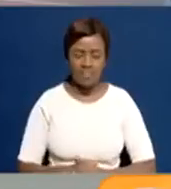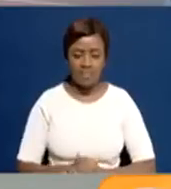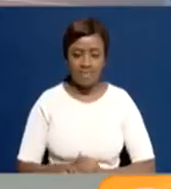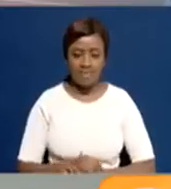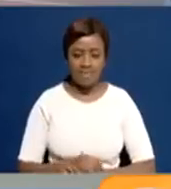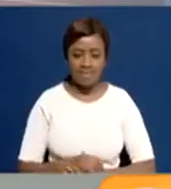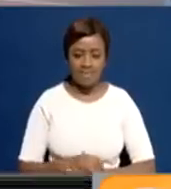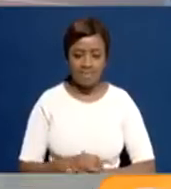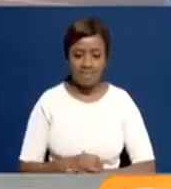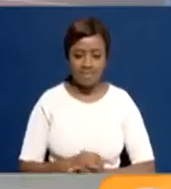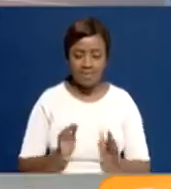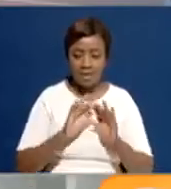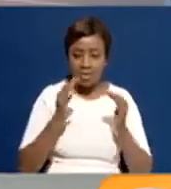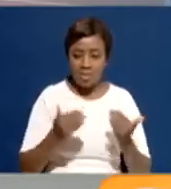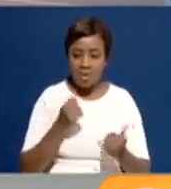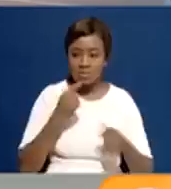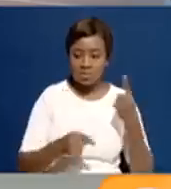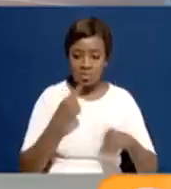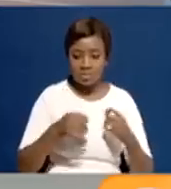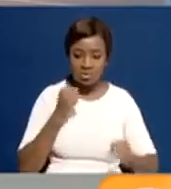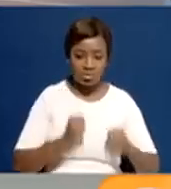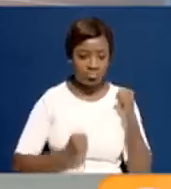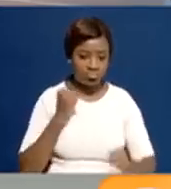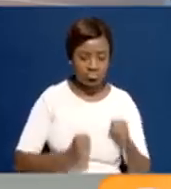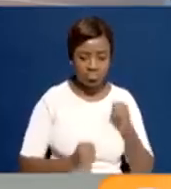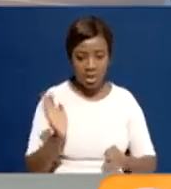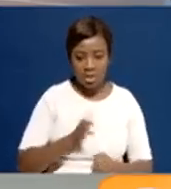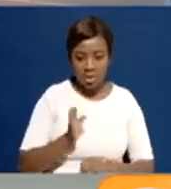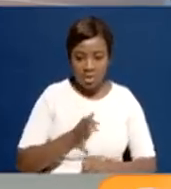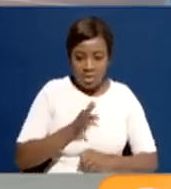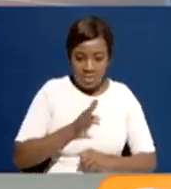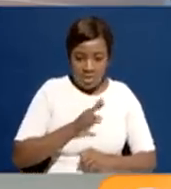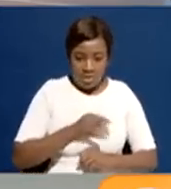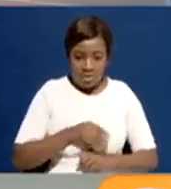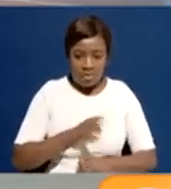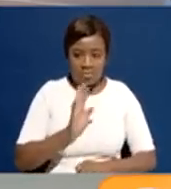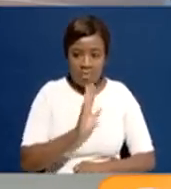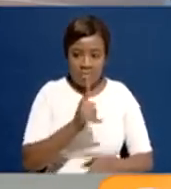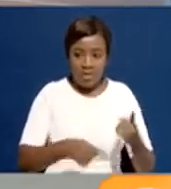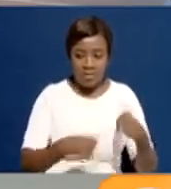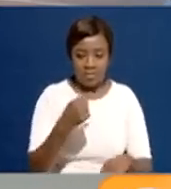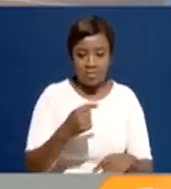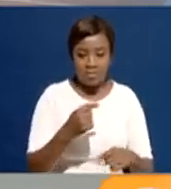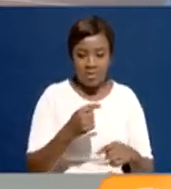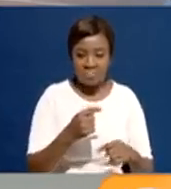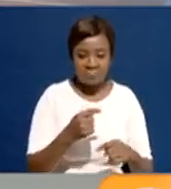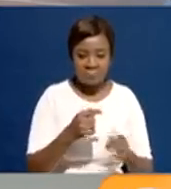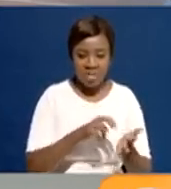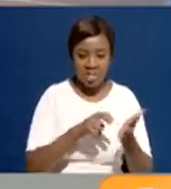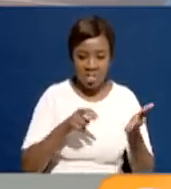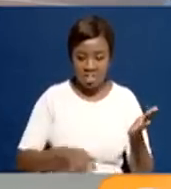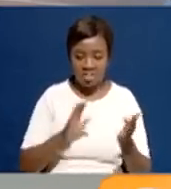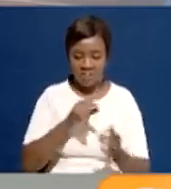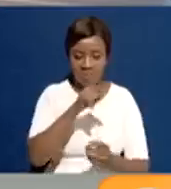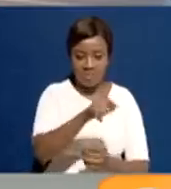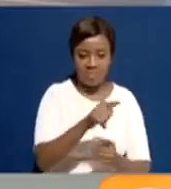Multiple Olympic and world champion in the 100 meters women, Shelly-Ann Fraser Pryce of Jamaica, has pulled out of the Kip Keino Classic